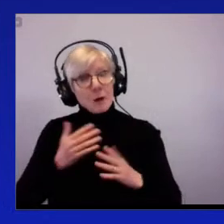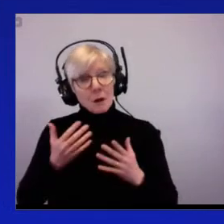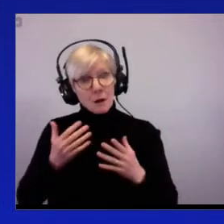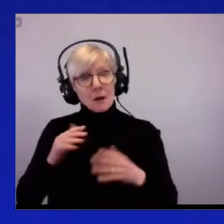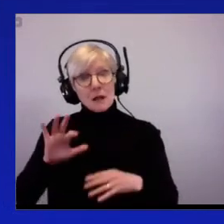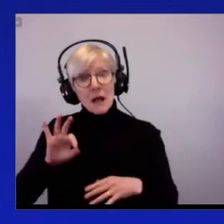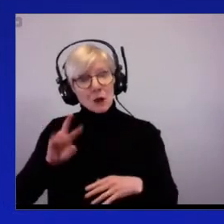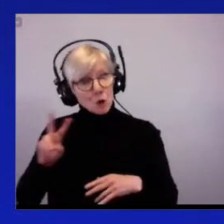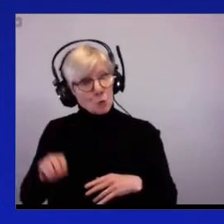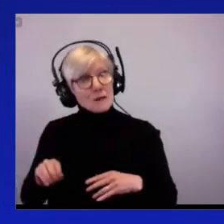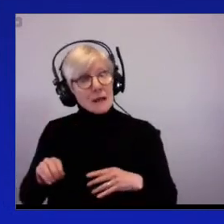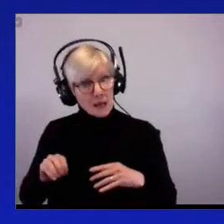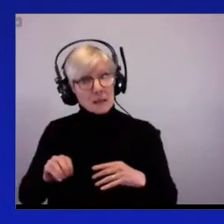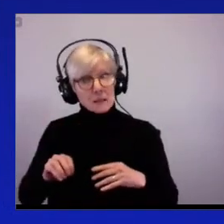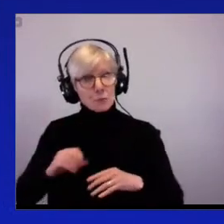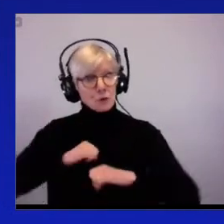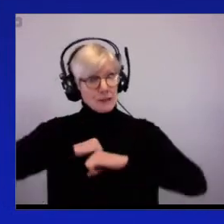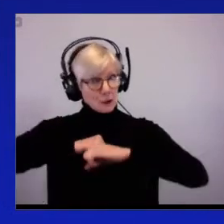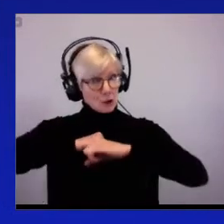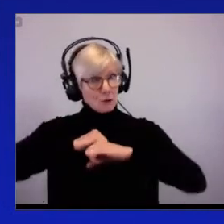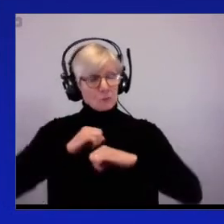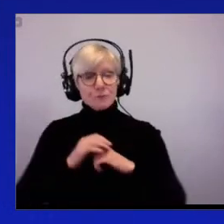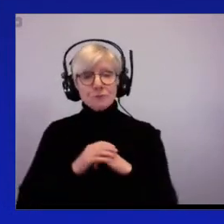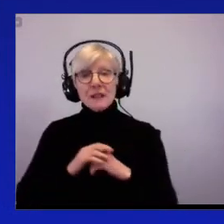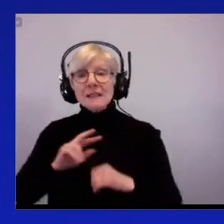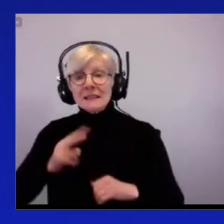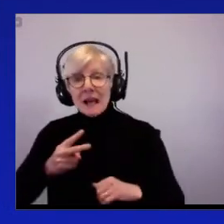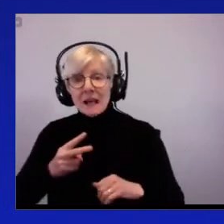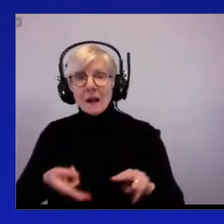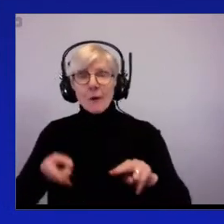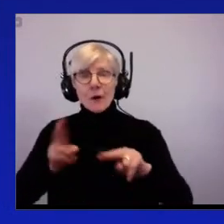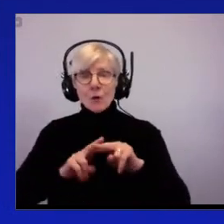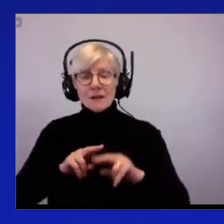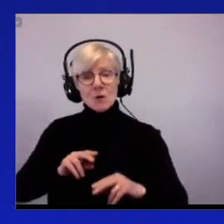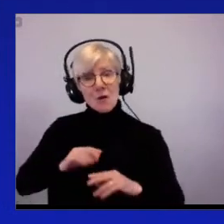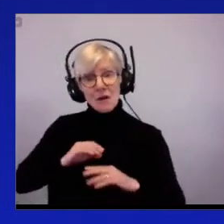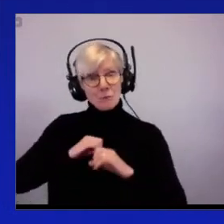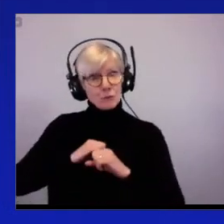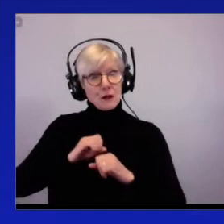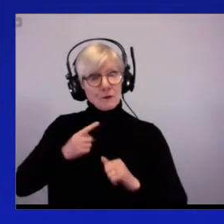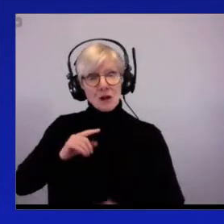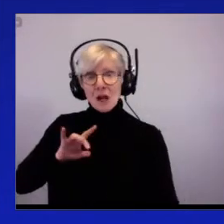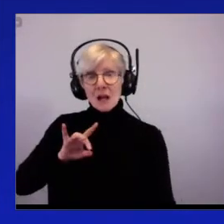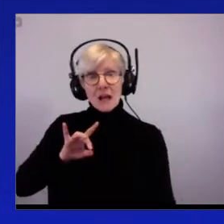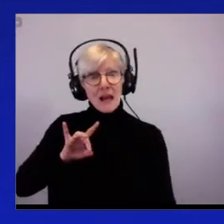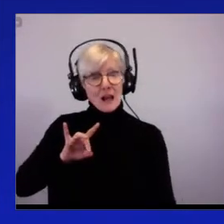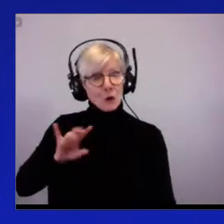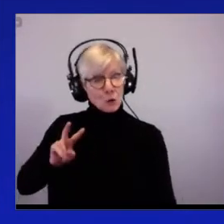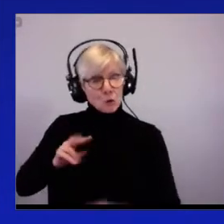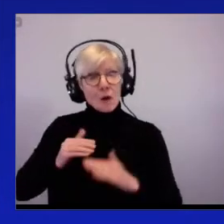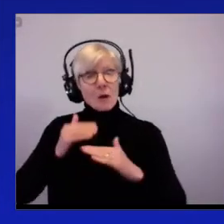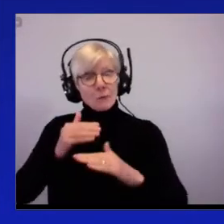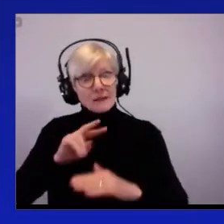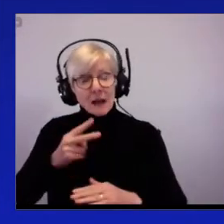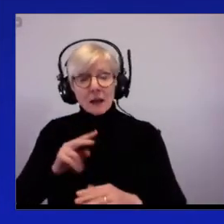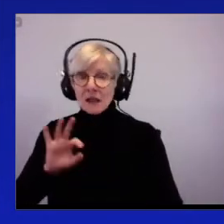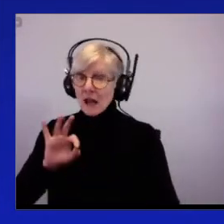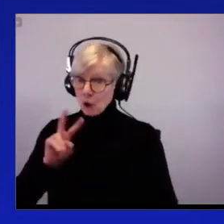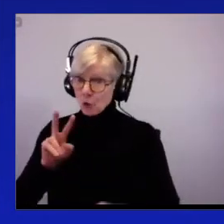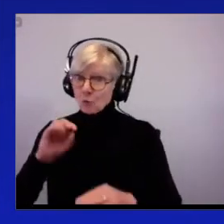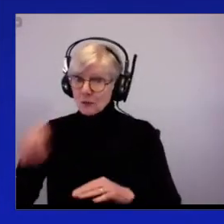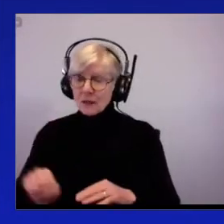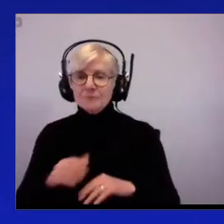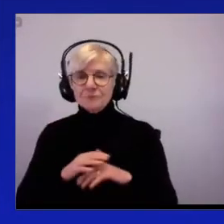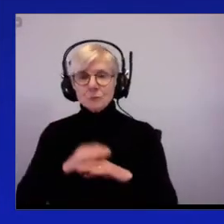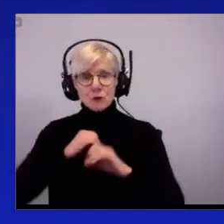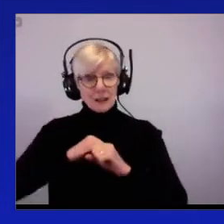and then going up to 95% with the second dose. What we know from other vaccines is that the second dose is